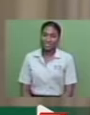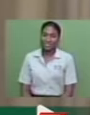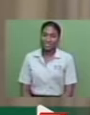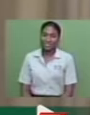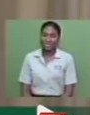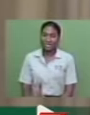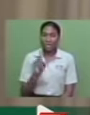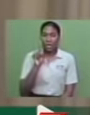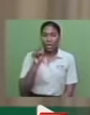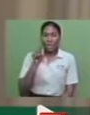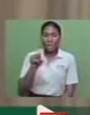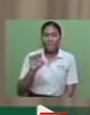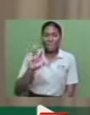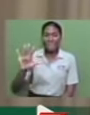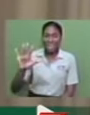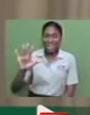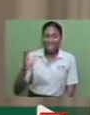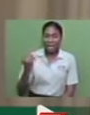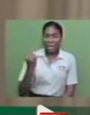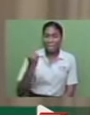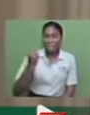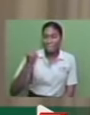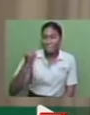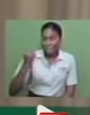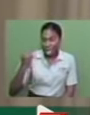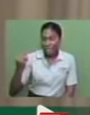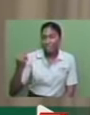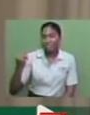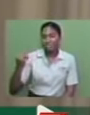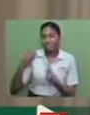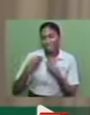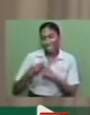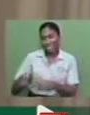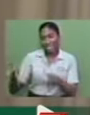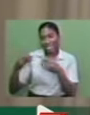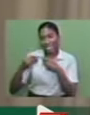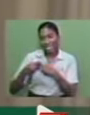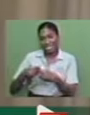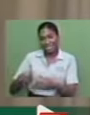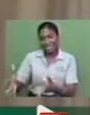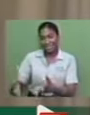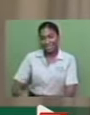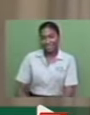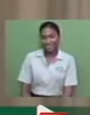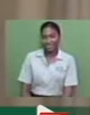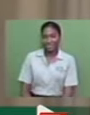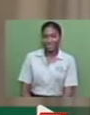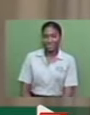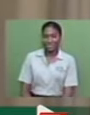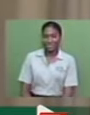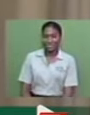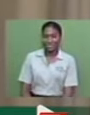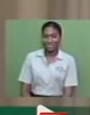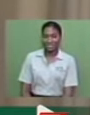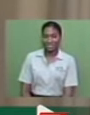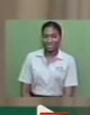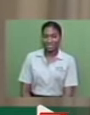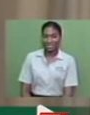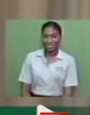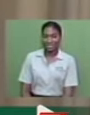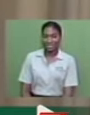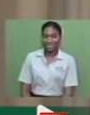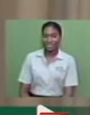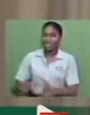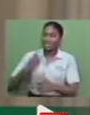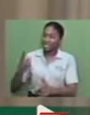1.5 million. I'm told this is a drop in the bucket, consider some treatment for a single officer can cost